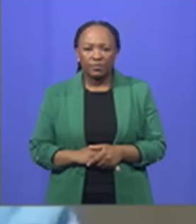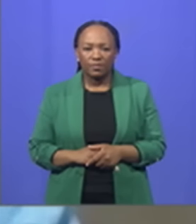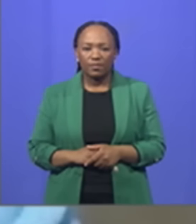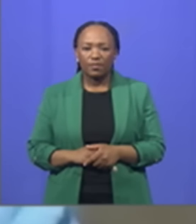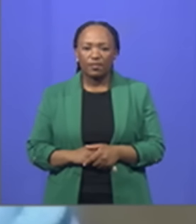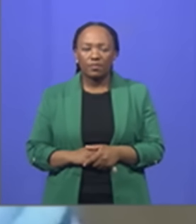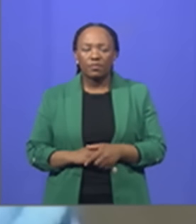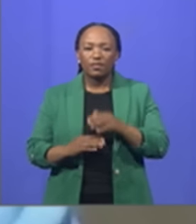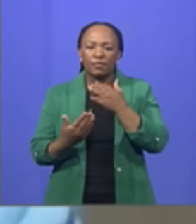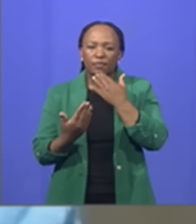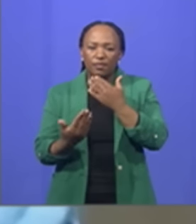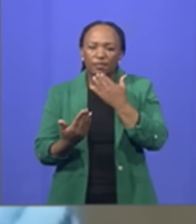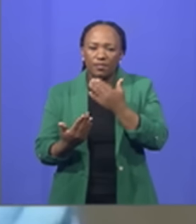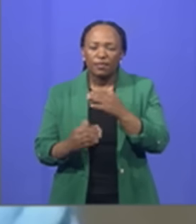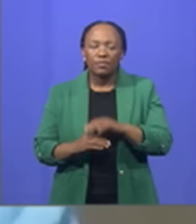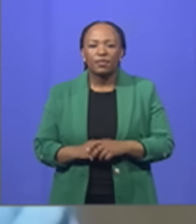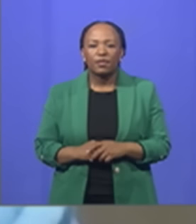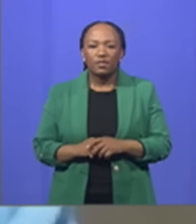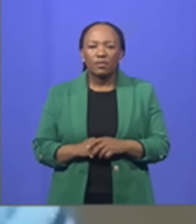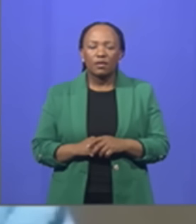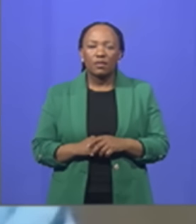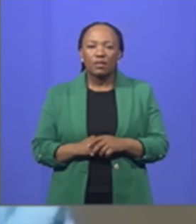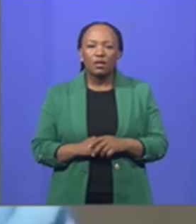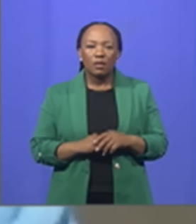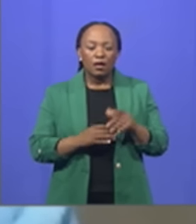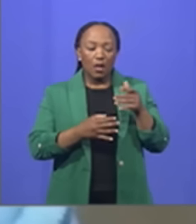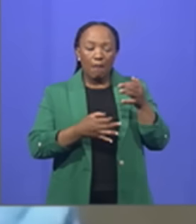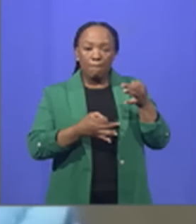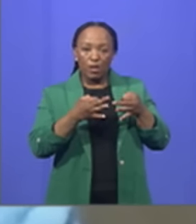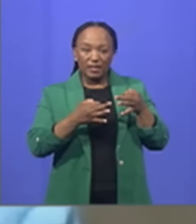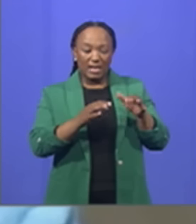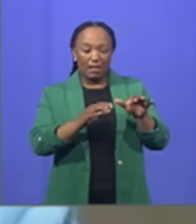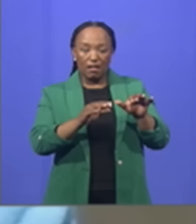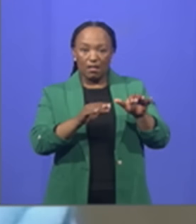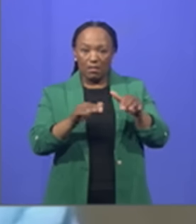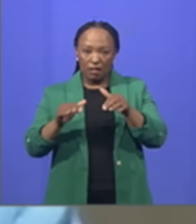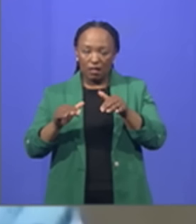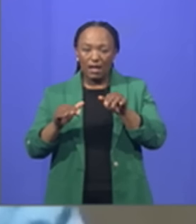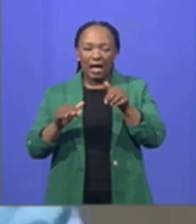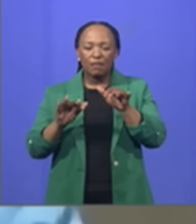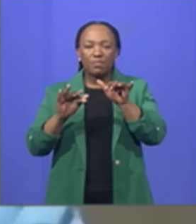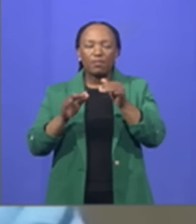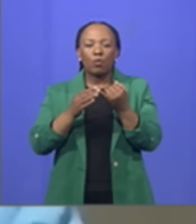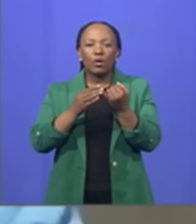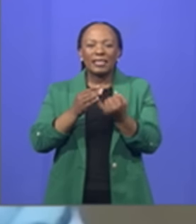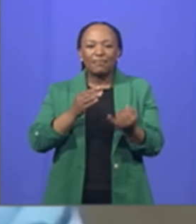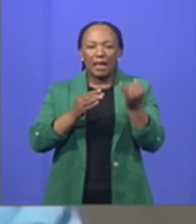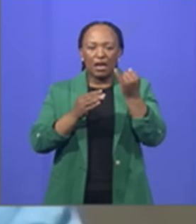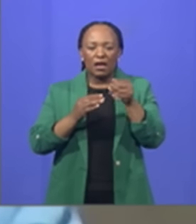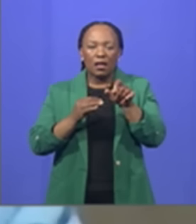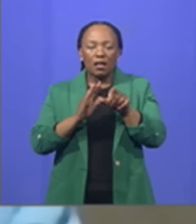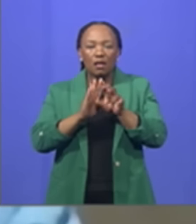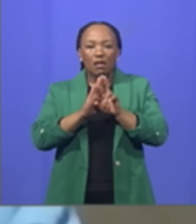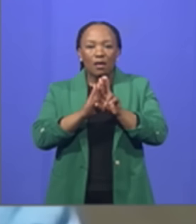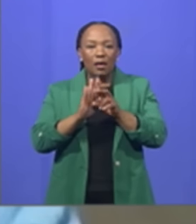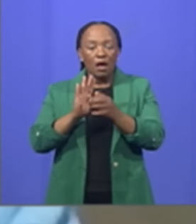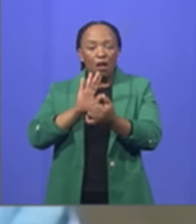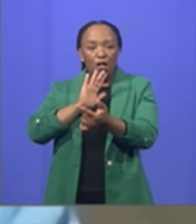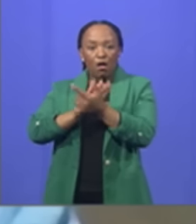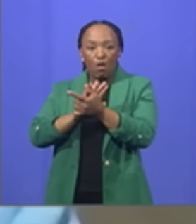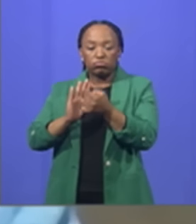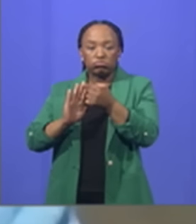Ke a leboga ke laetše gore mekgatlo ya dipolotiki ka moka le bonkgetheng ba ikemeng molao o tloa o le bohlokwa kudu go